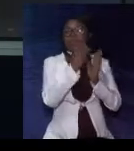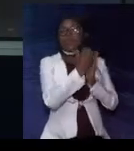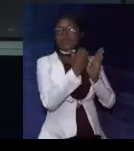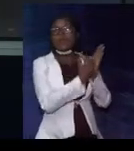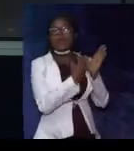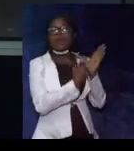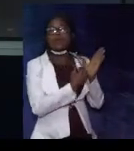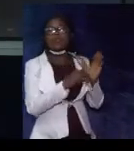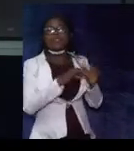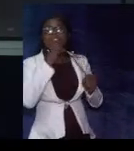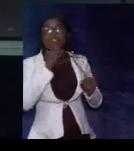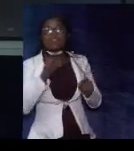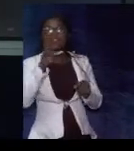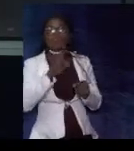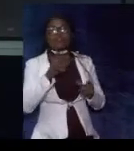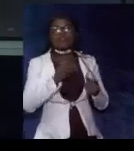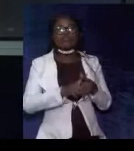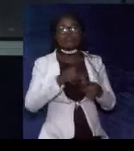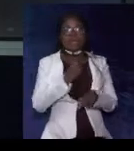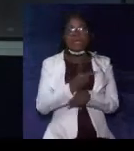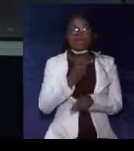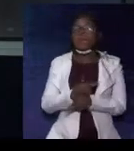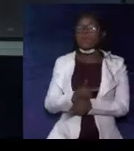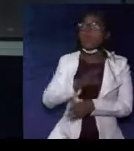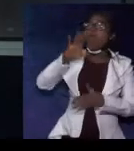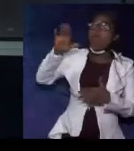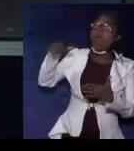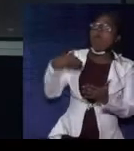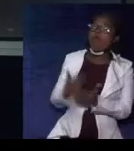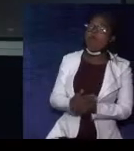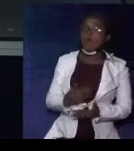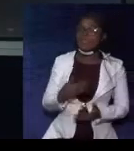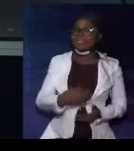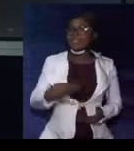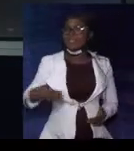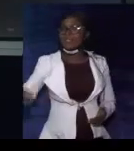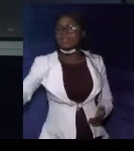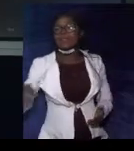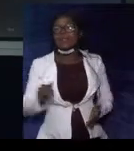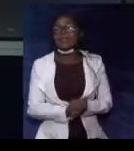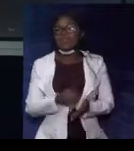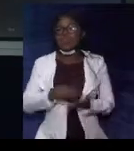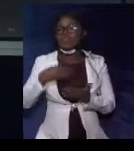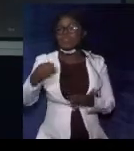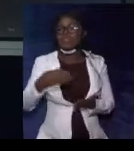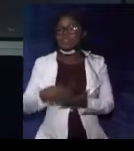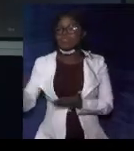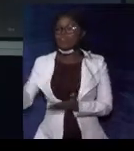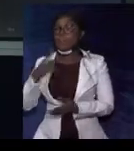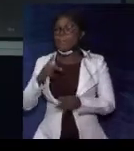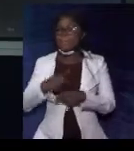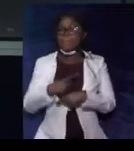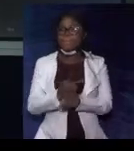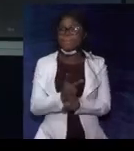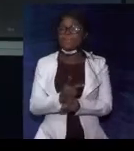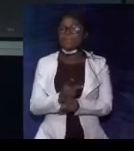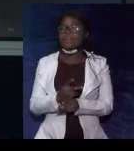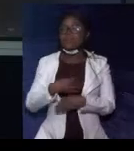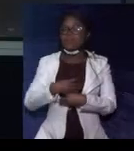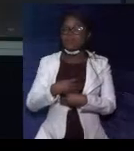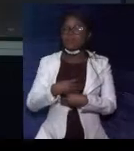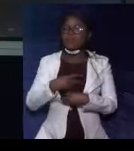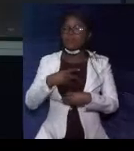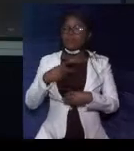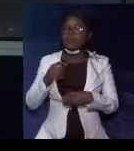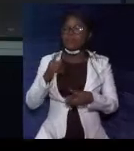This record is used to keep a record of all sales made from farm produce. This record